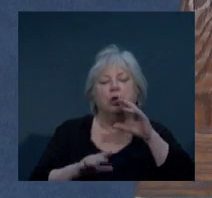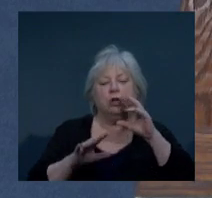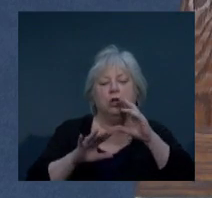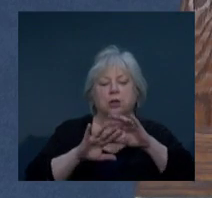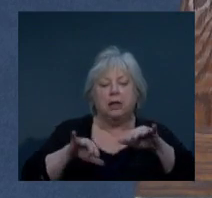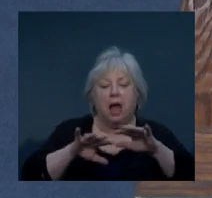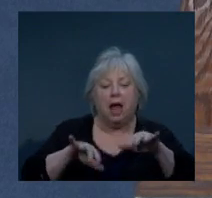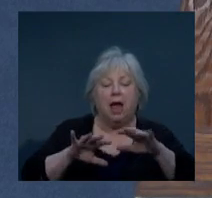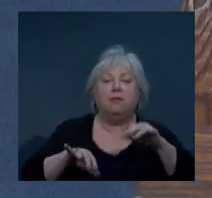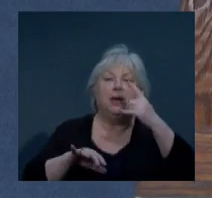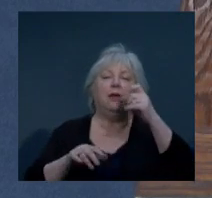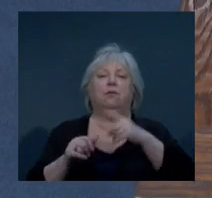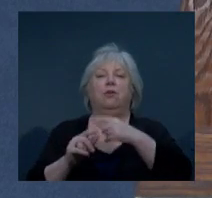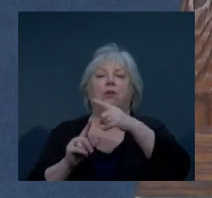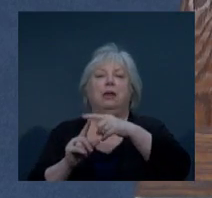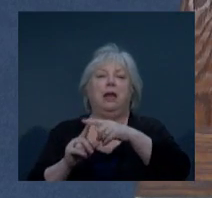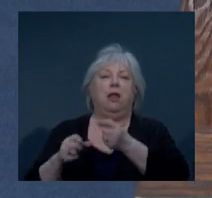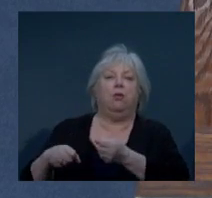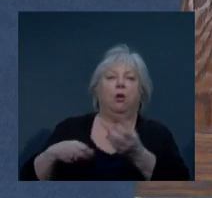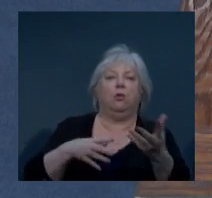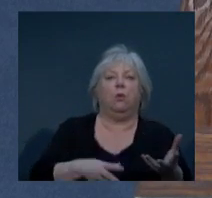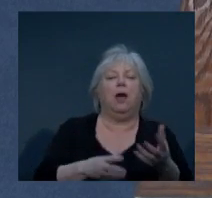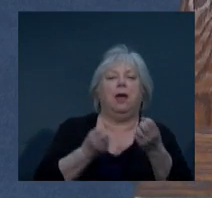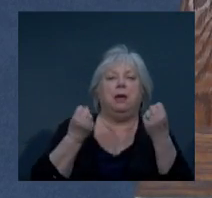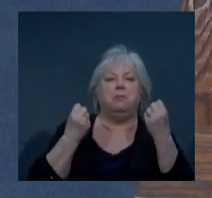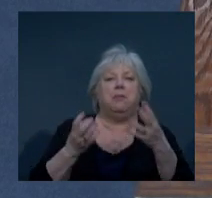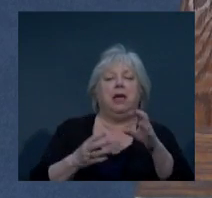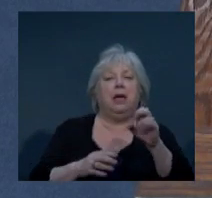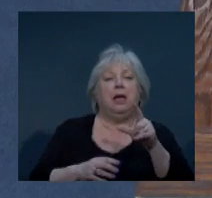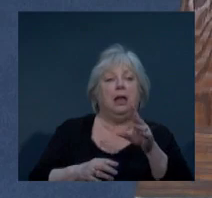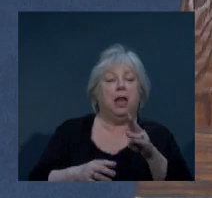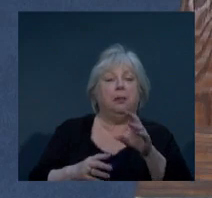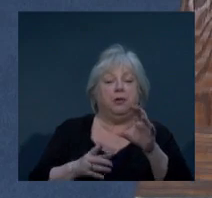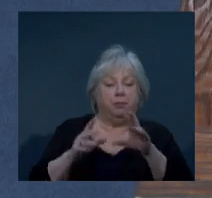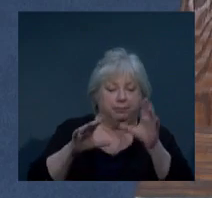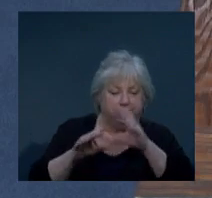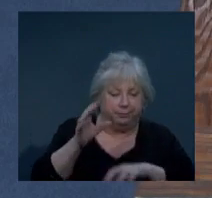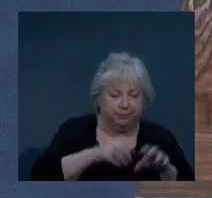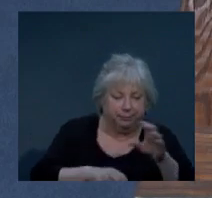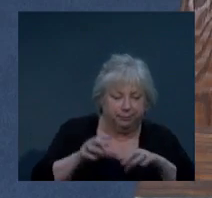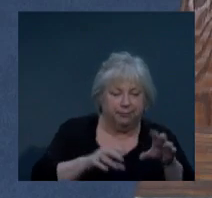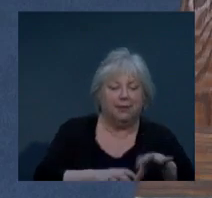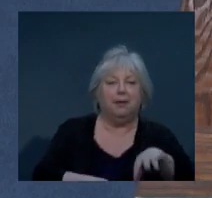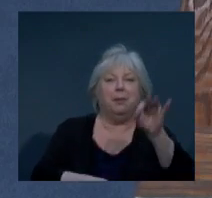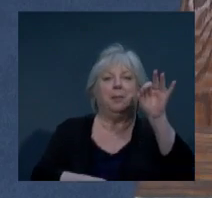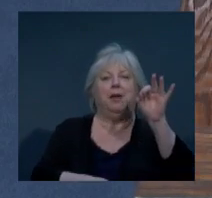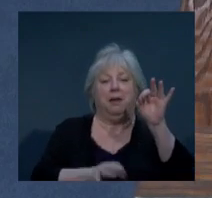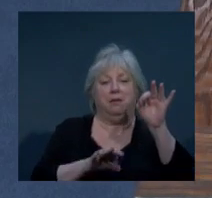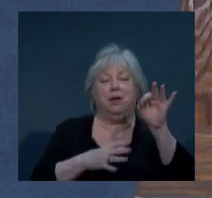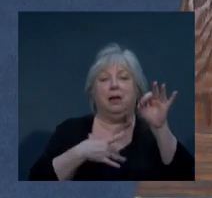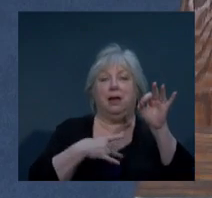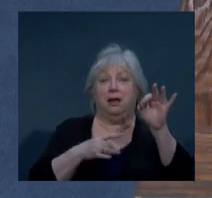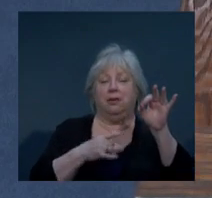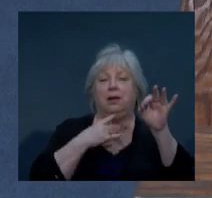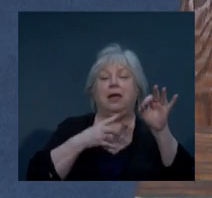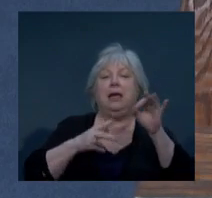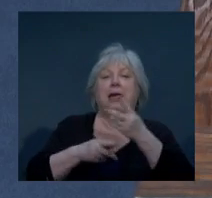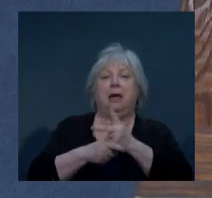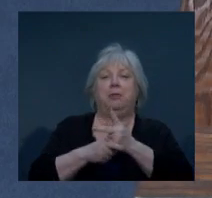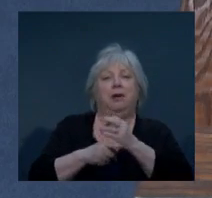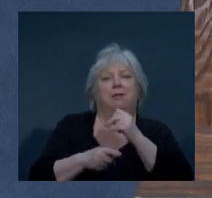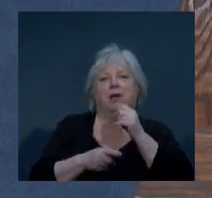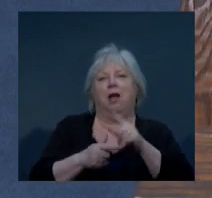donated to them. He pulls them out. If he wants them, he keeps them. If not, he gives them away.